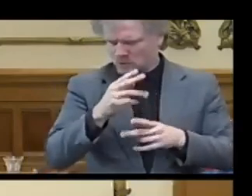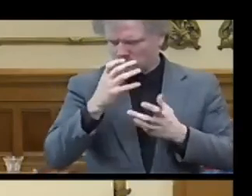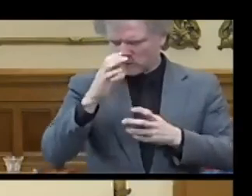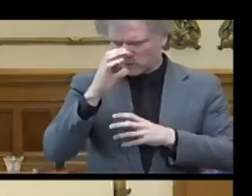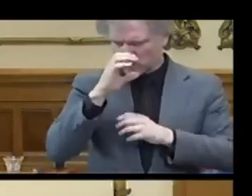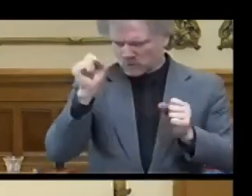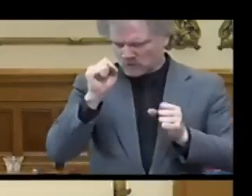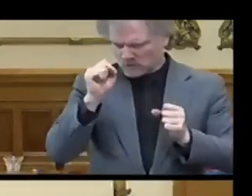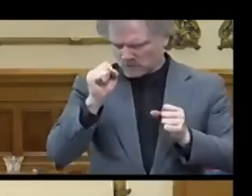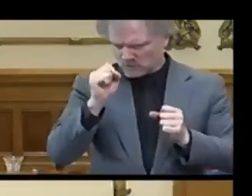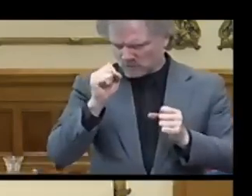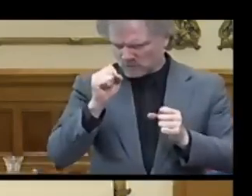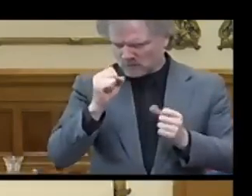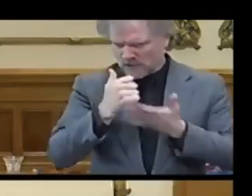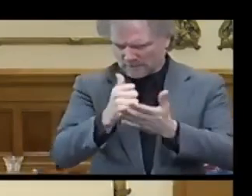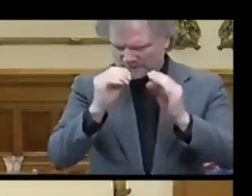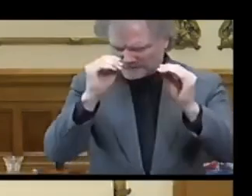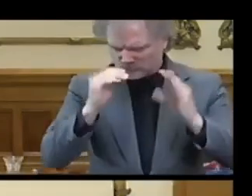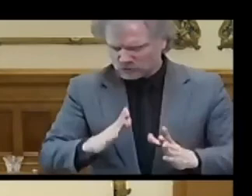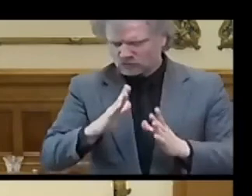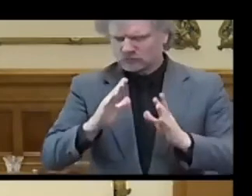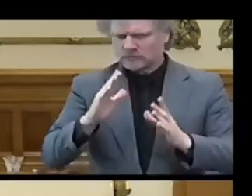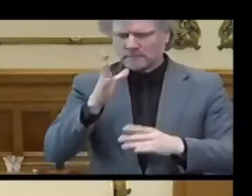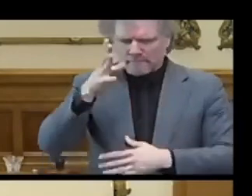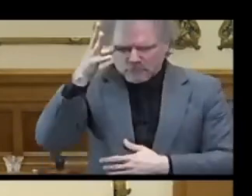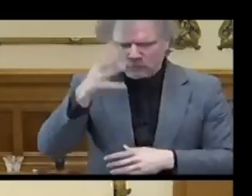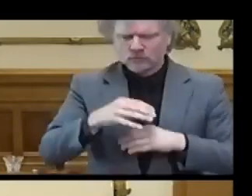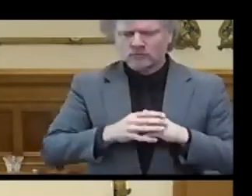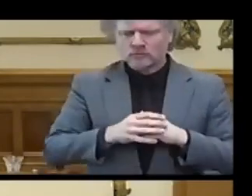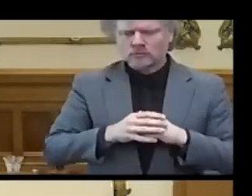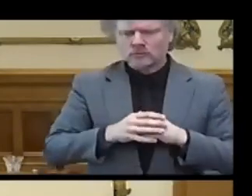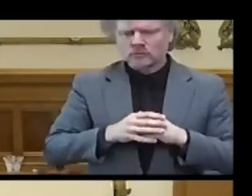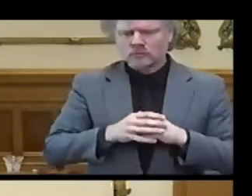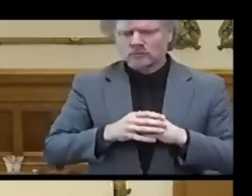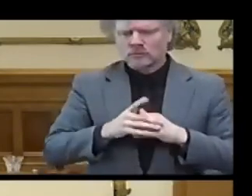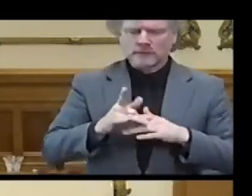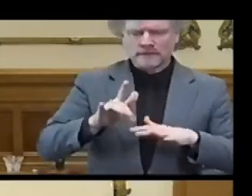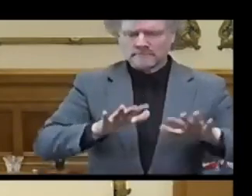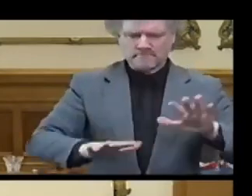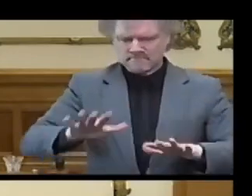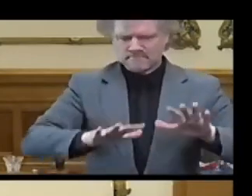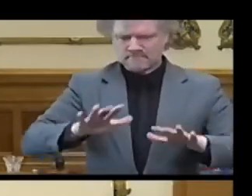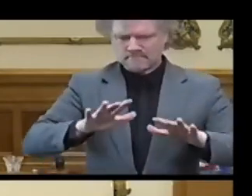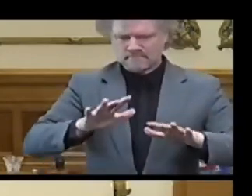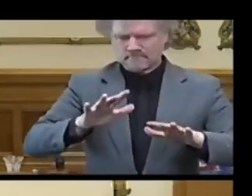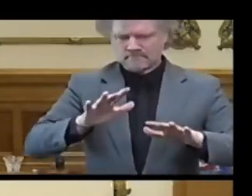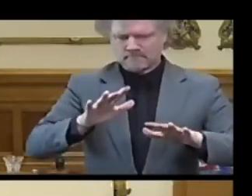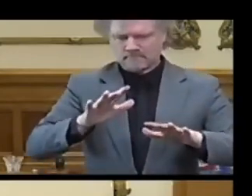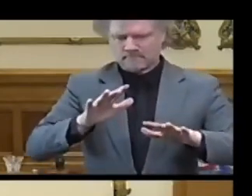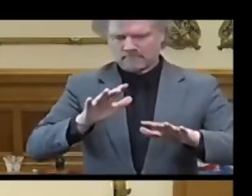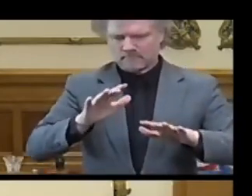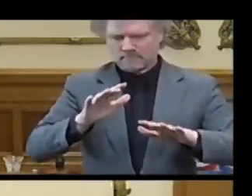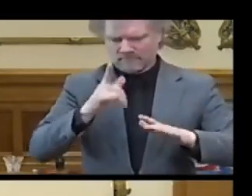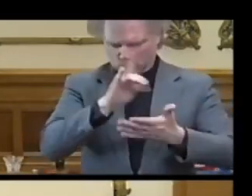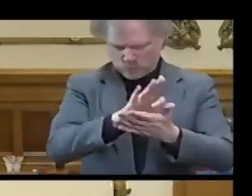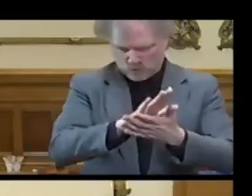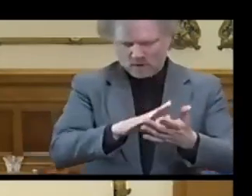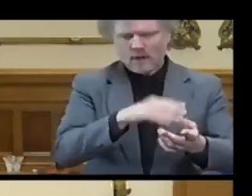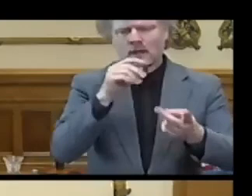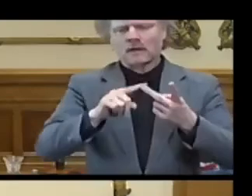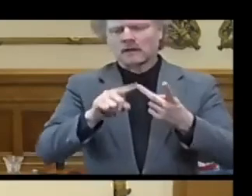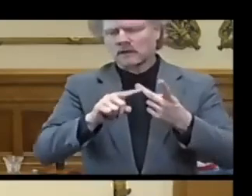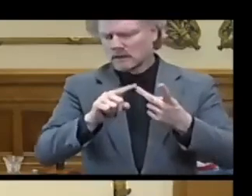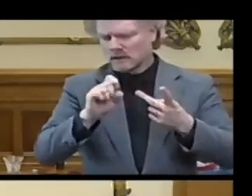public instruction to help teachers, parents kind of get sort of situated with school? And the other question is for